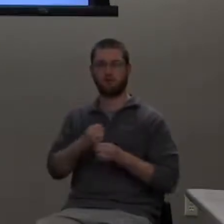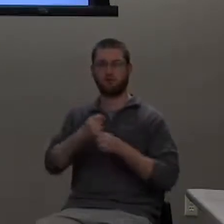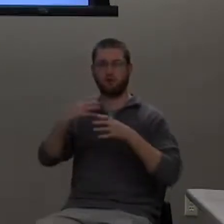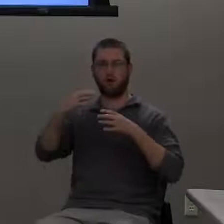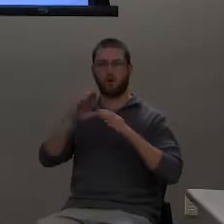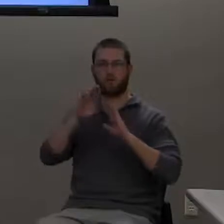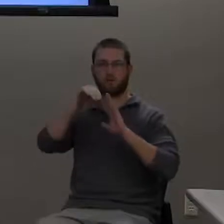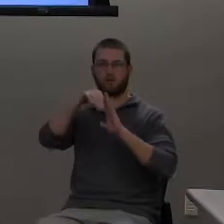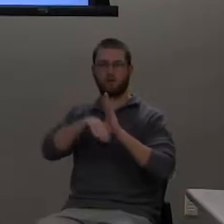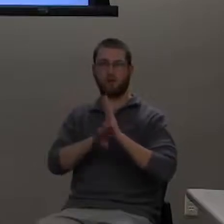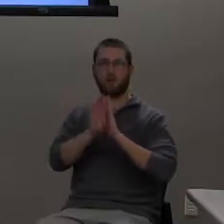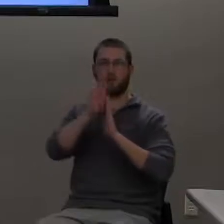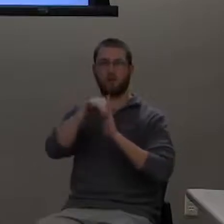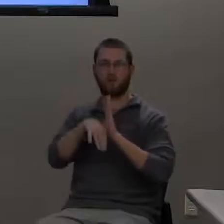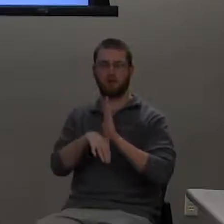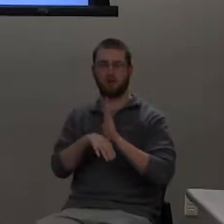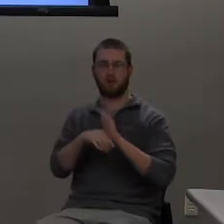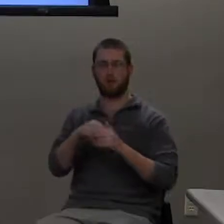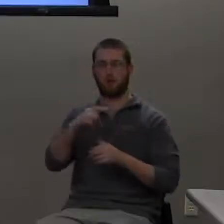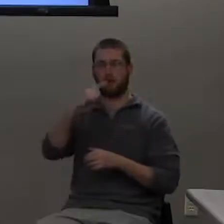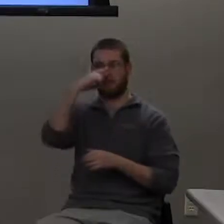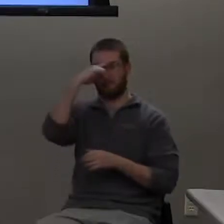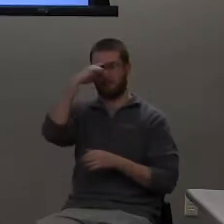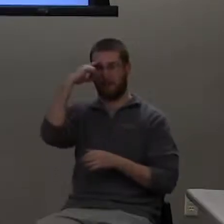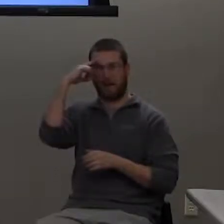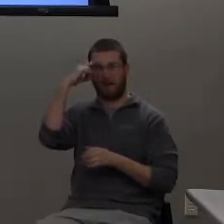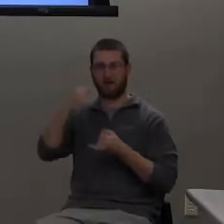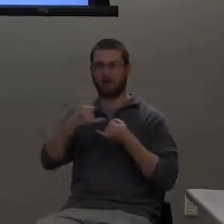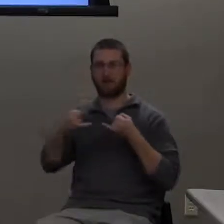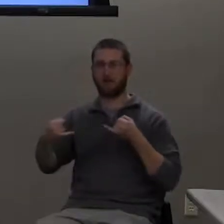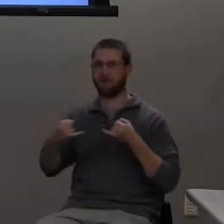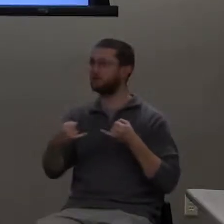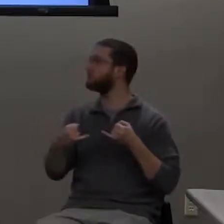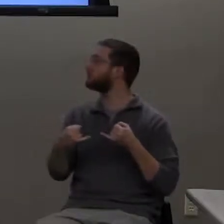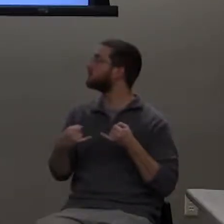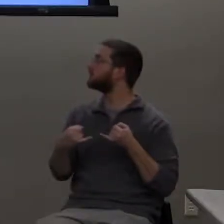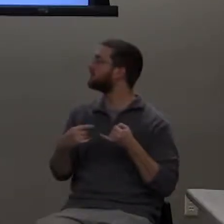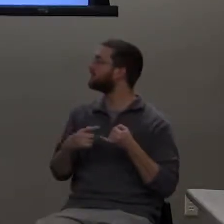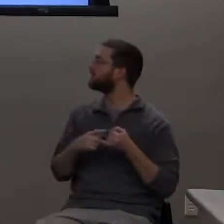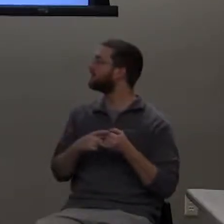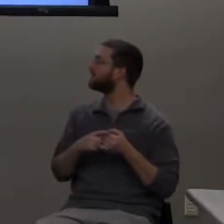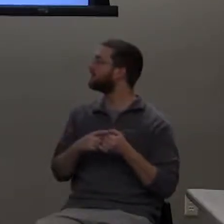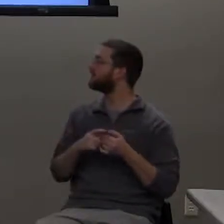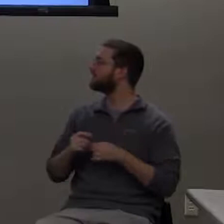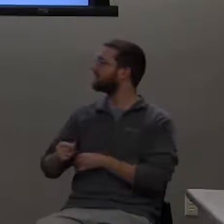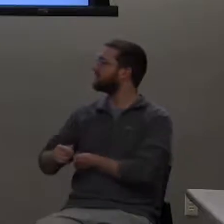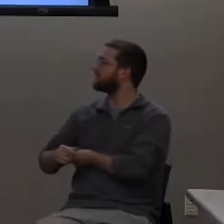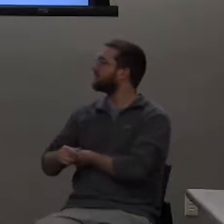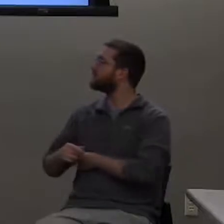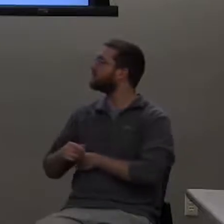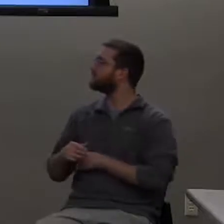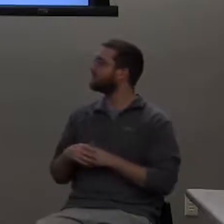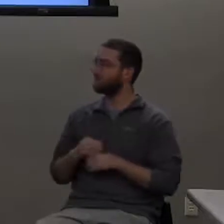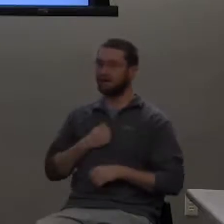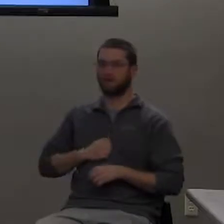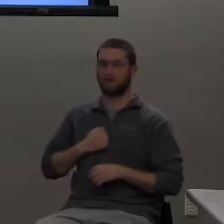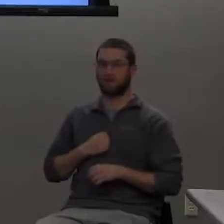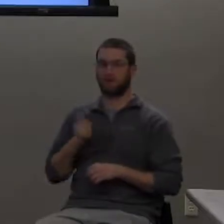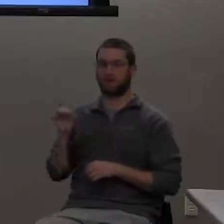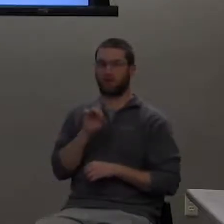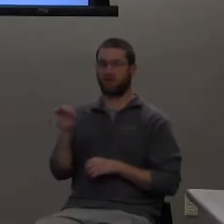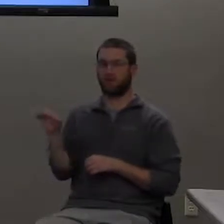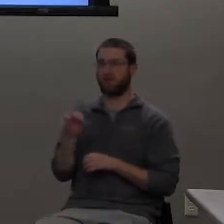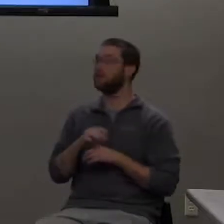growing or declining. The thick black lines, man, I should have had my laser pointer, that's very embarrassing. Excuse me, I'm just gonna carry this with me for a moment. I apologize if I'm blocking